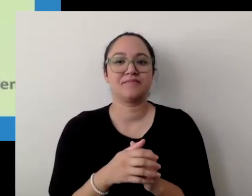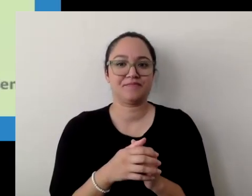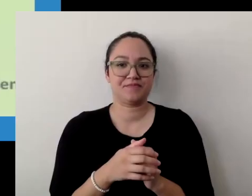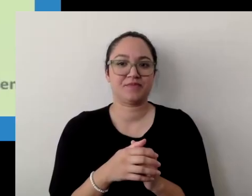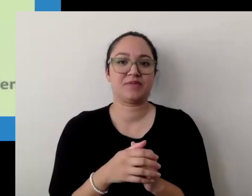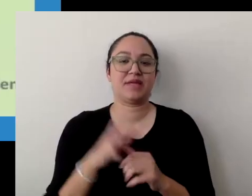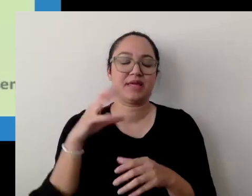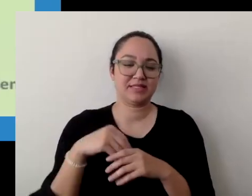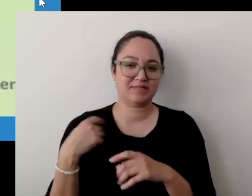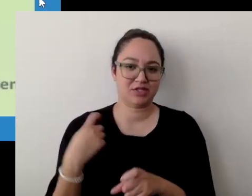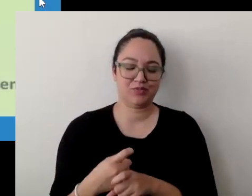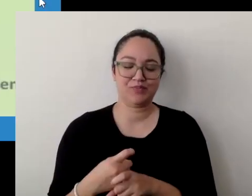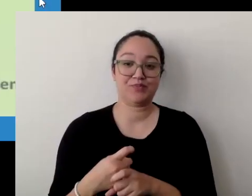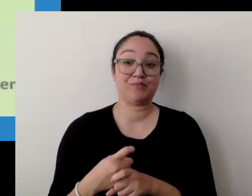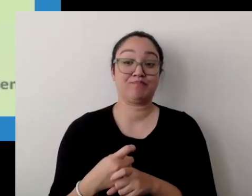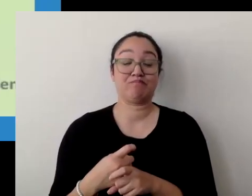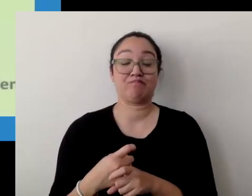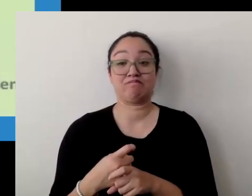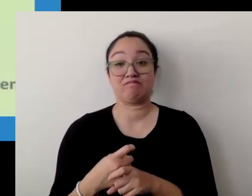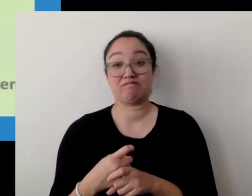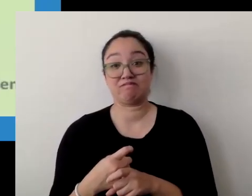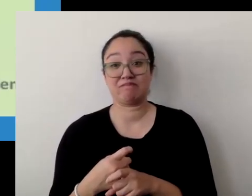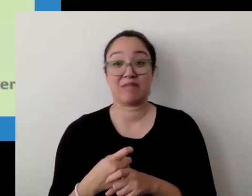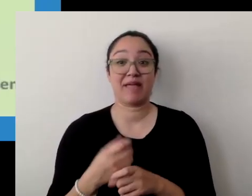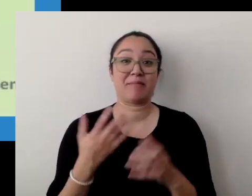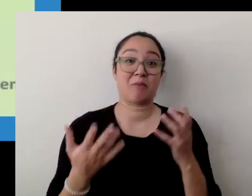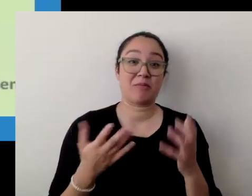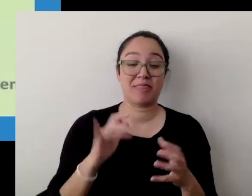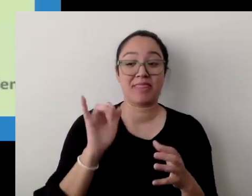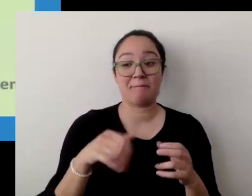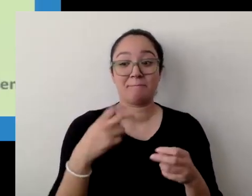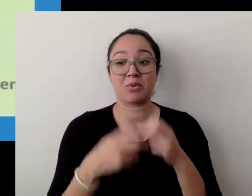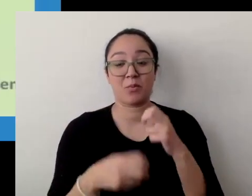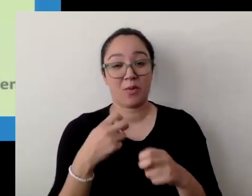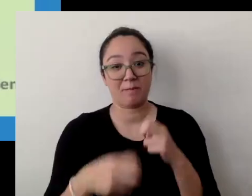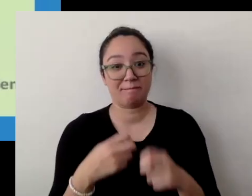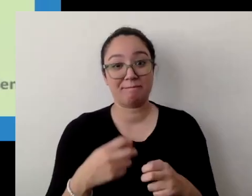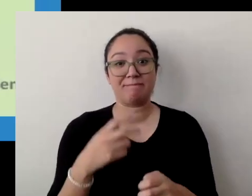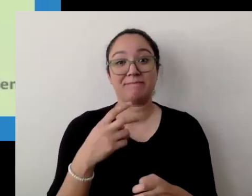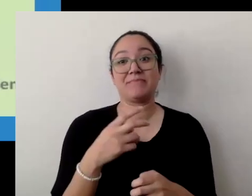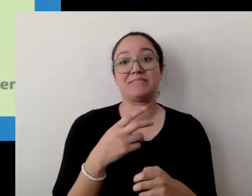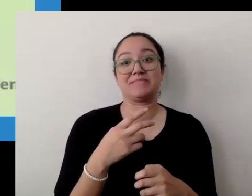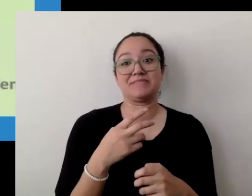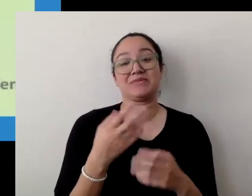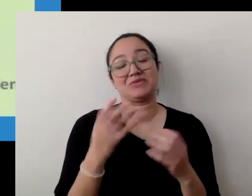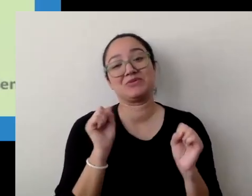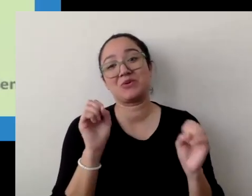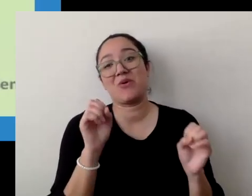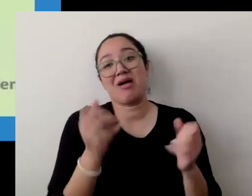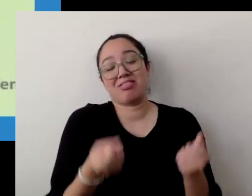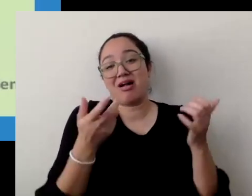Spanish. Um, and I think that's part of the problem is Yes. and so